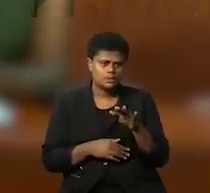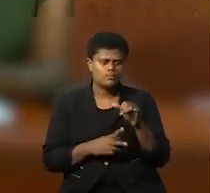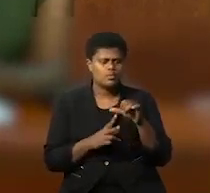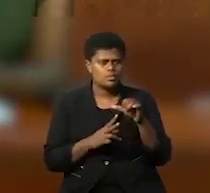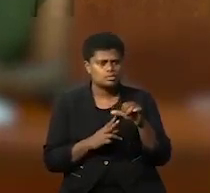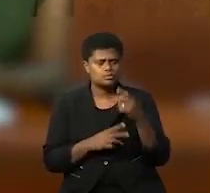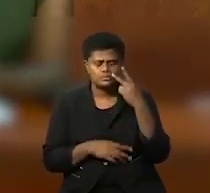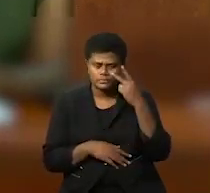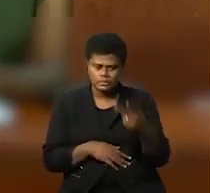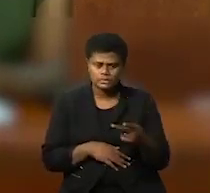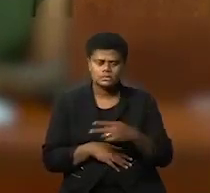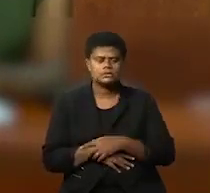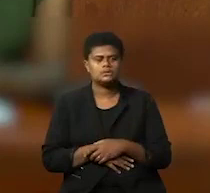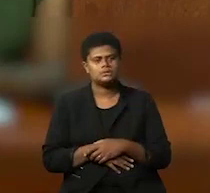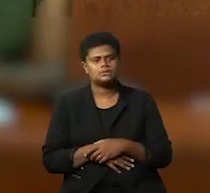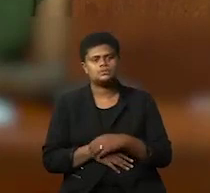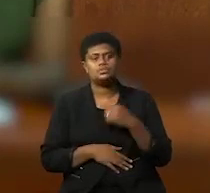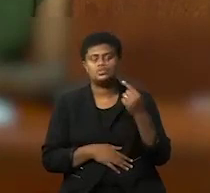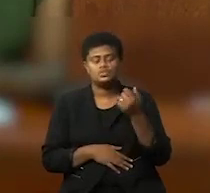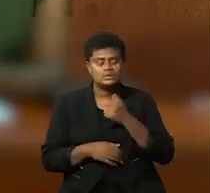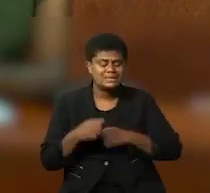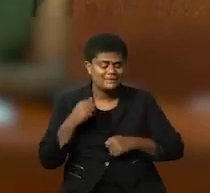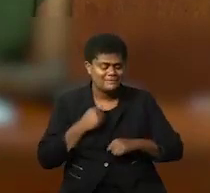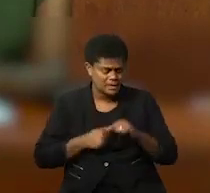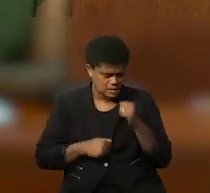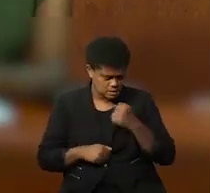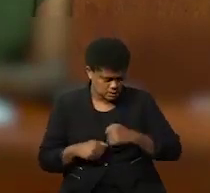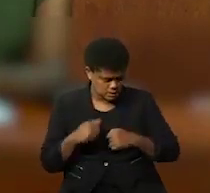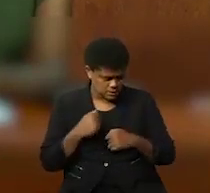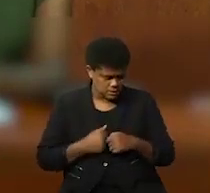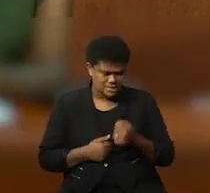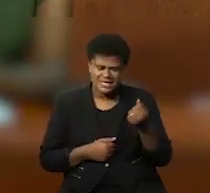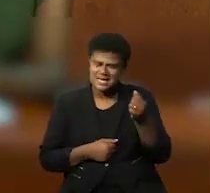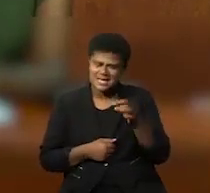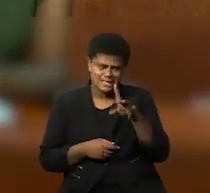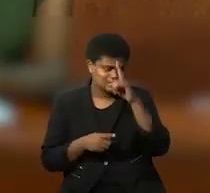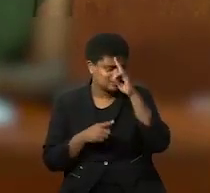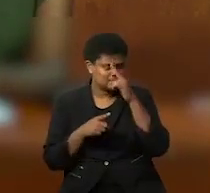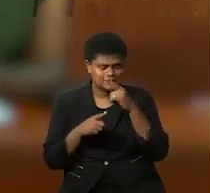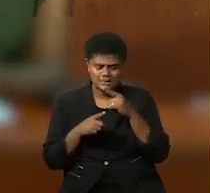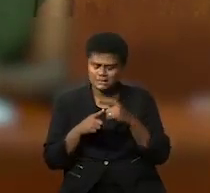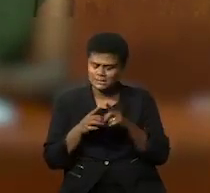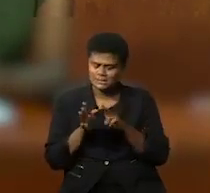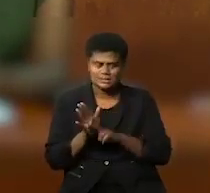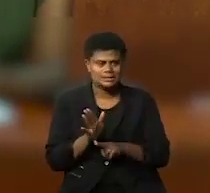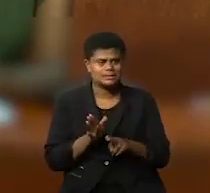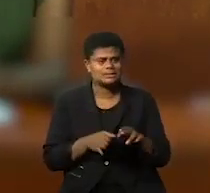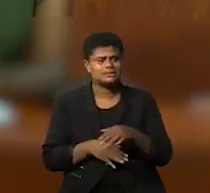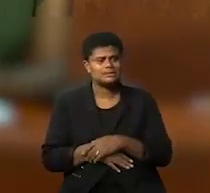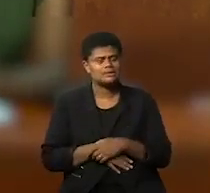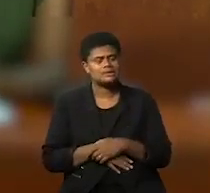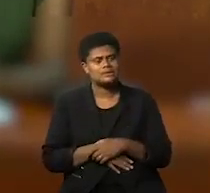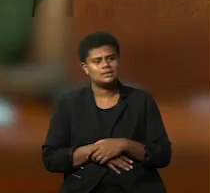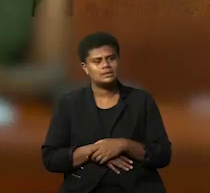as well visit those that are suffering from any illness or sicknesses,